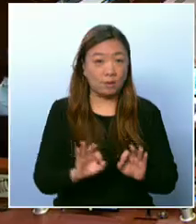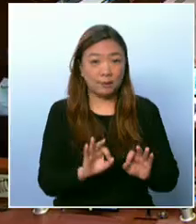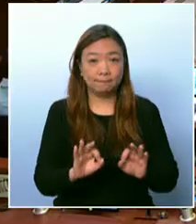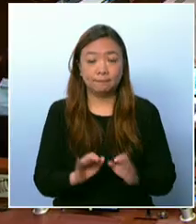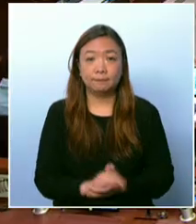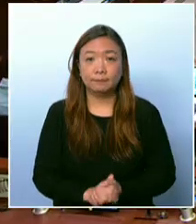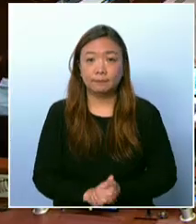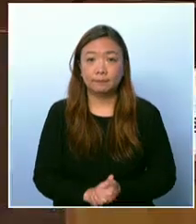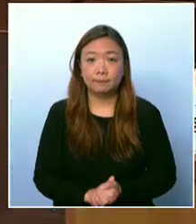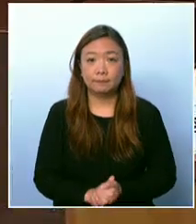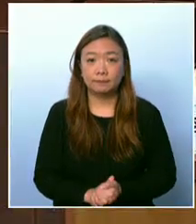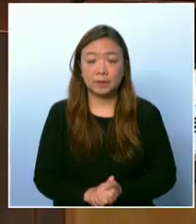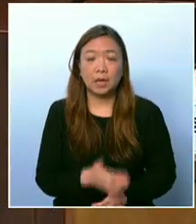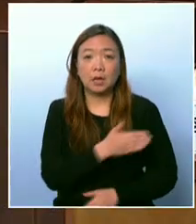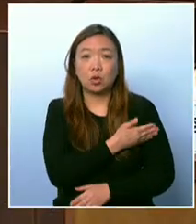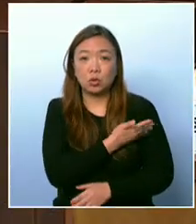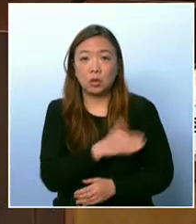No?